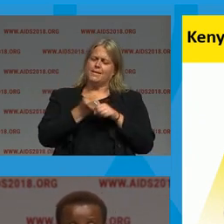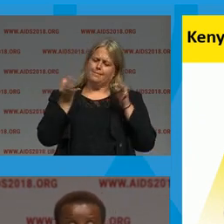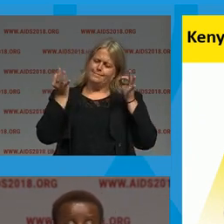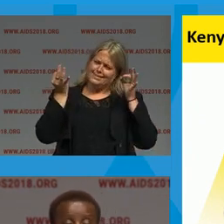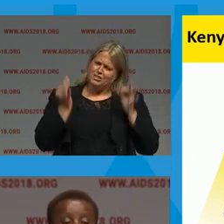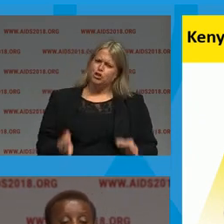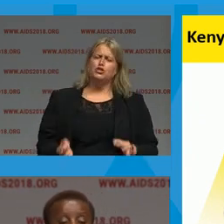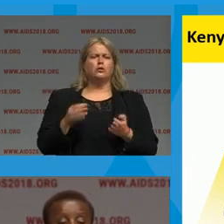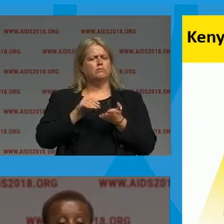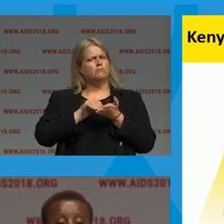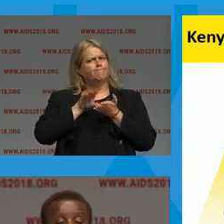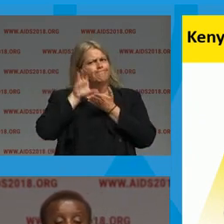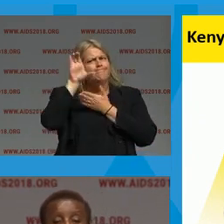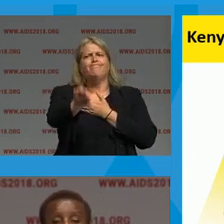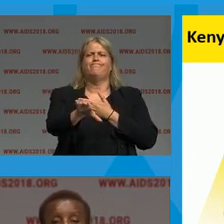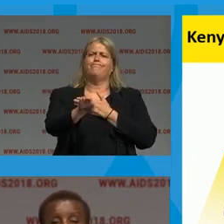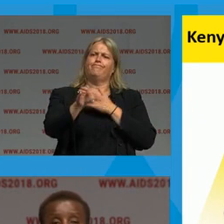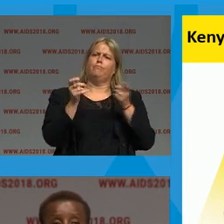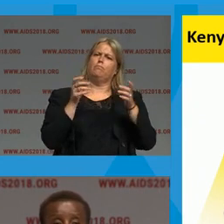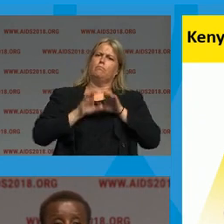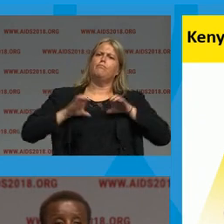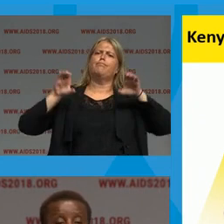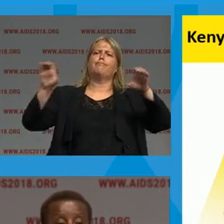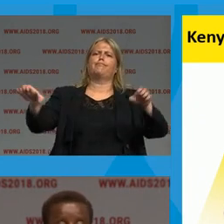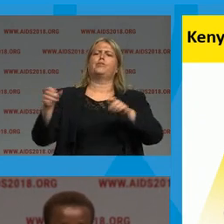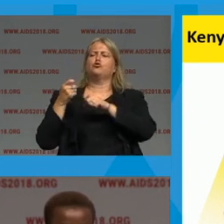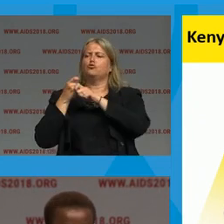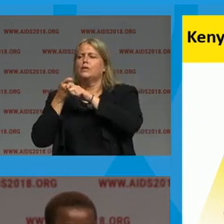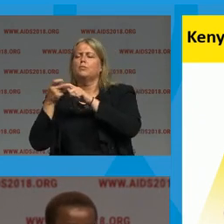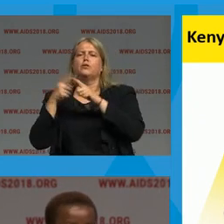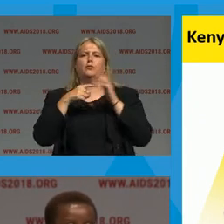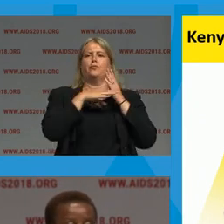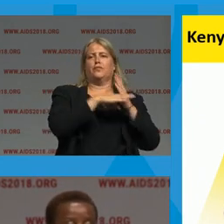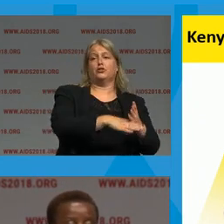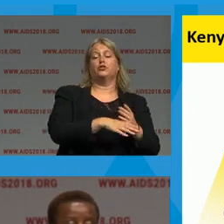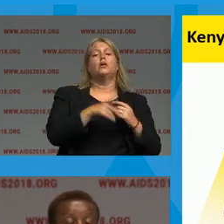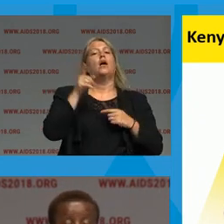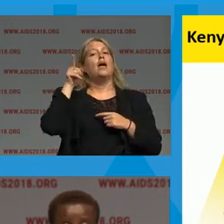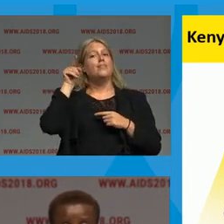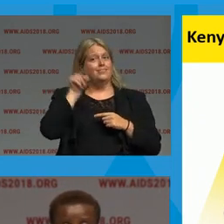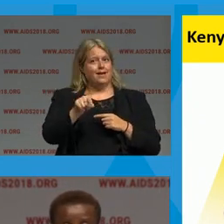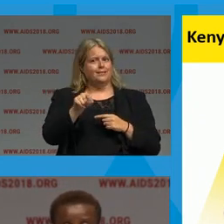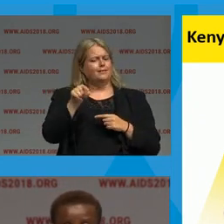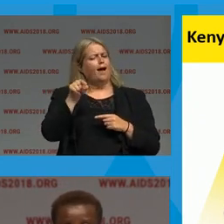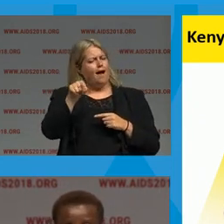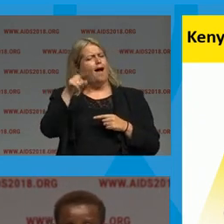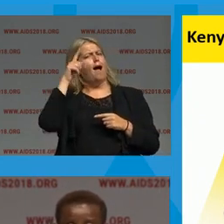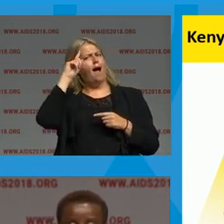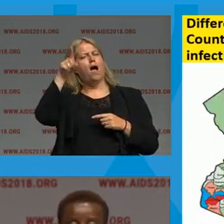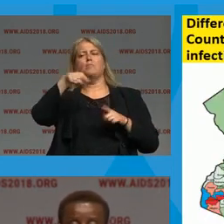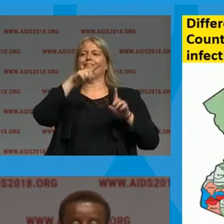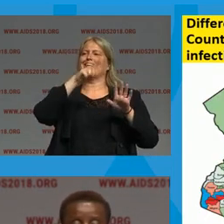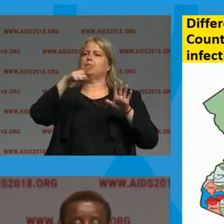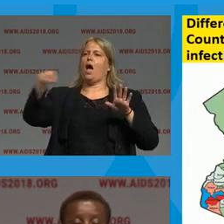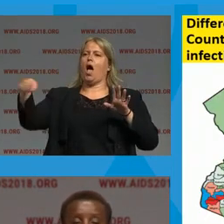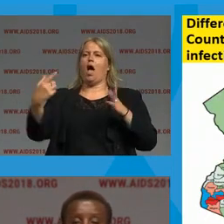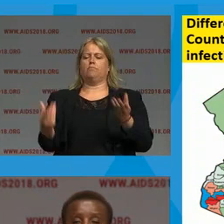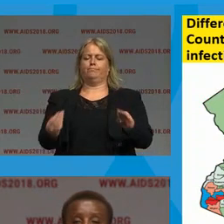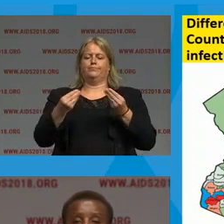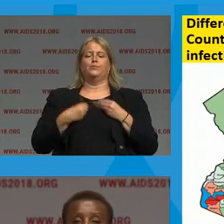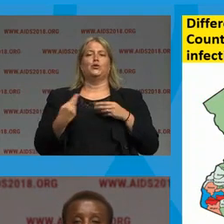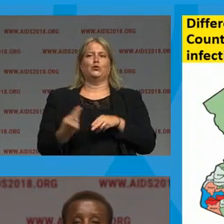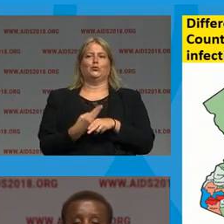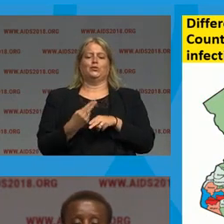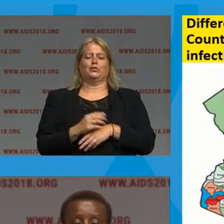prevention, and therefore develop the idea and the notion to start to use our data. And that brings me to the